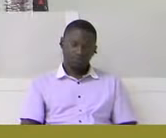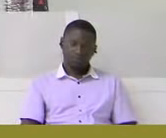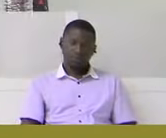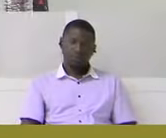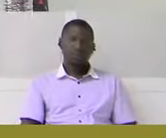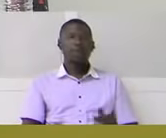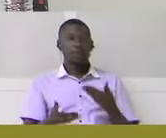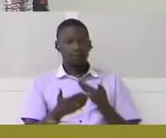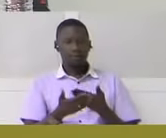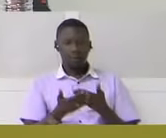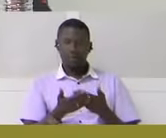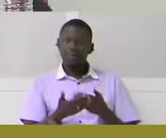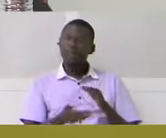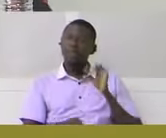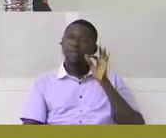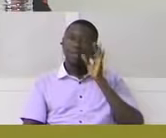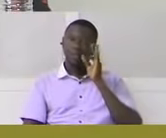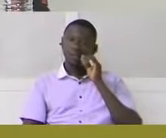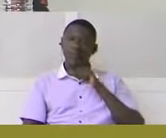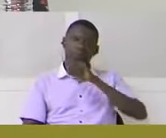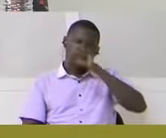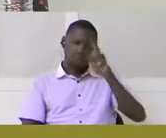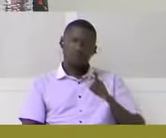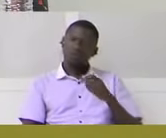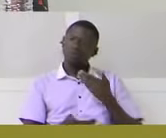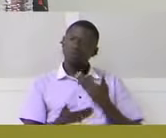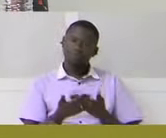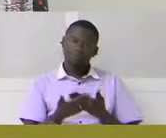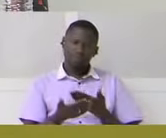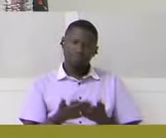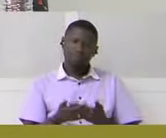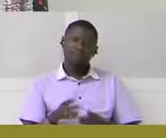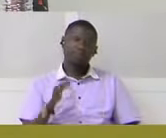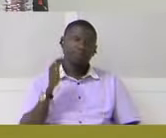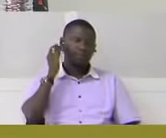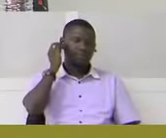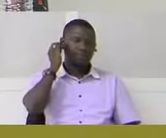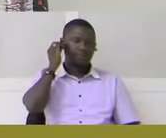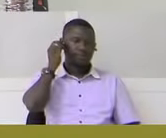question, please. Do ni ni ka men na do mbiya bi otola.